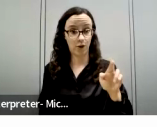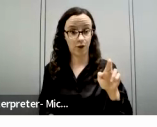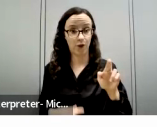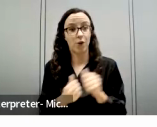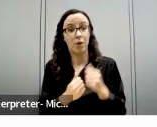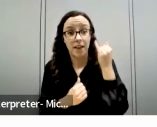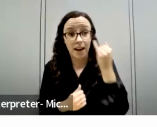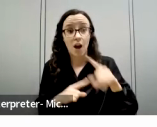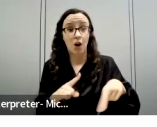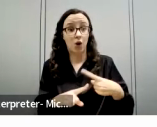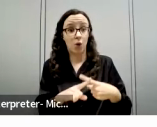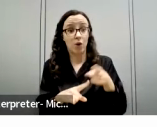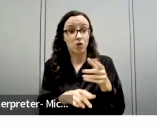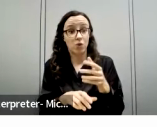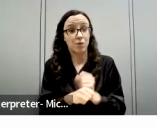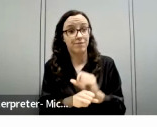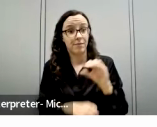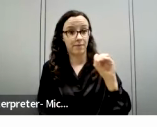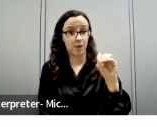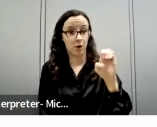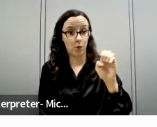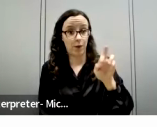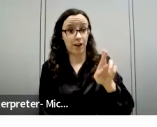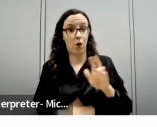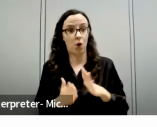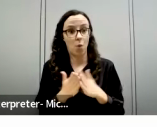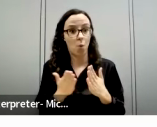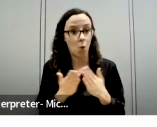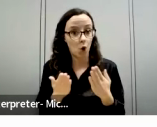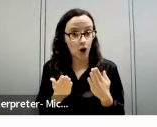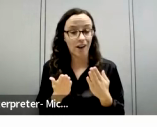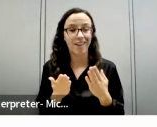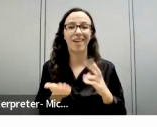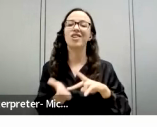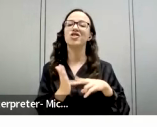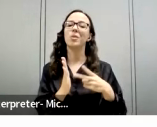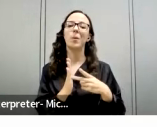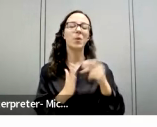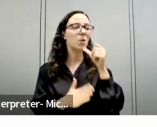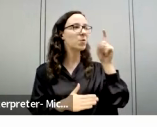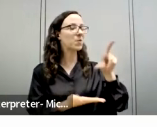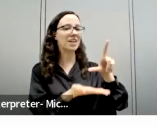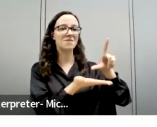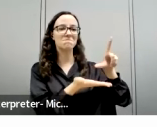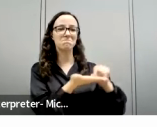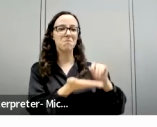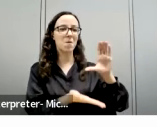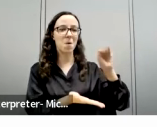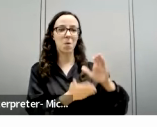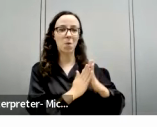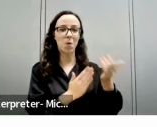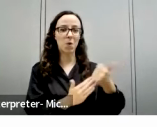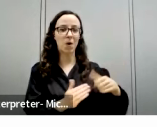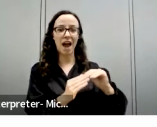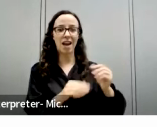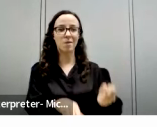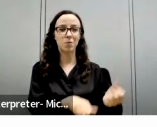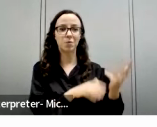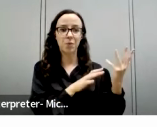when you get an OER textbook, you could just replace your traditional publisher's textbook and use it the same way you